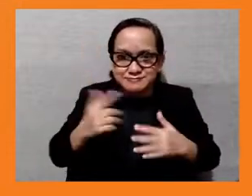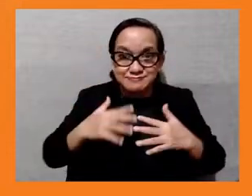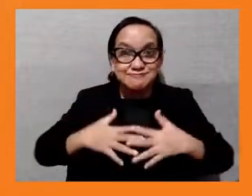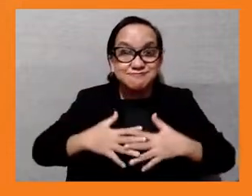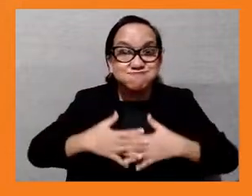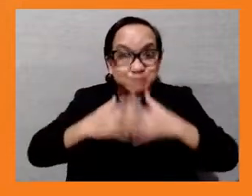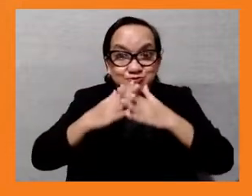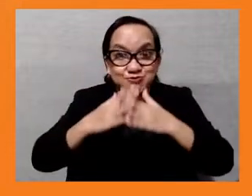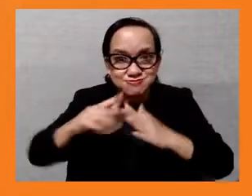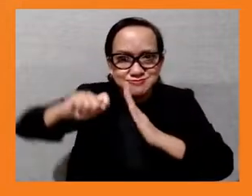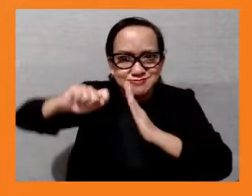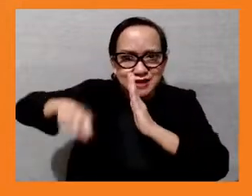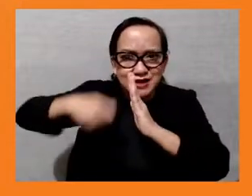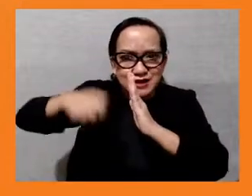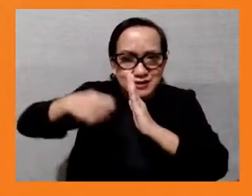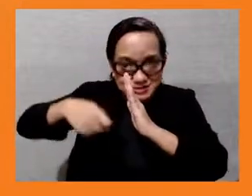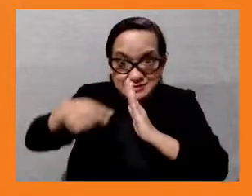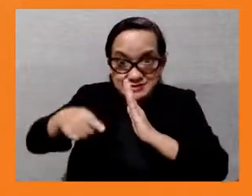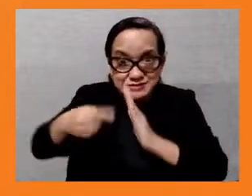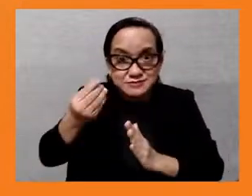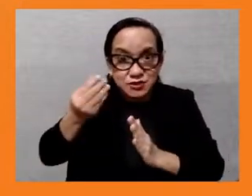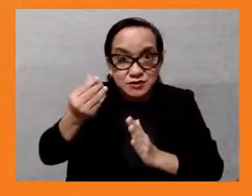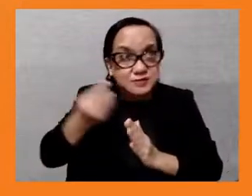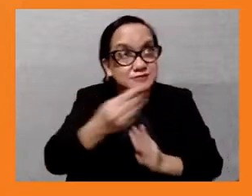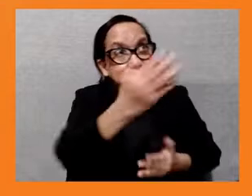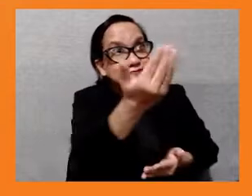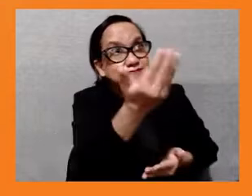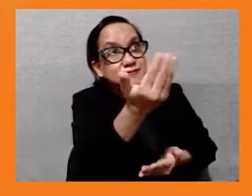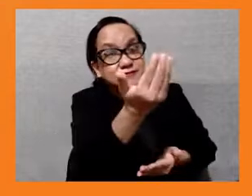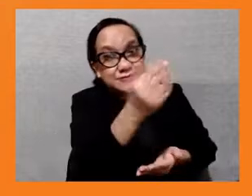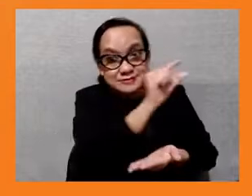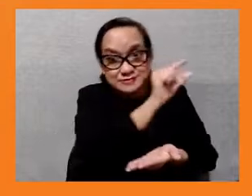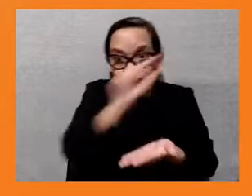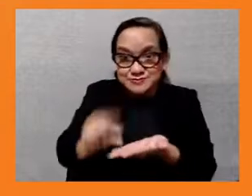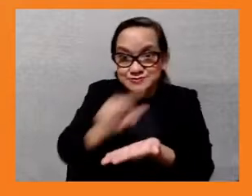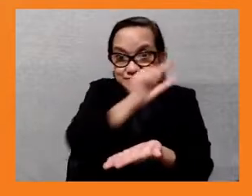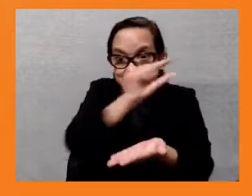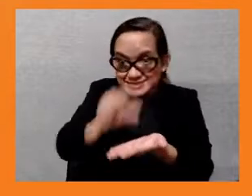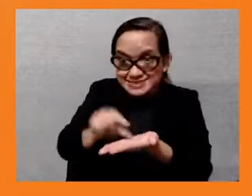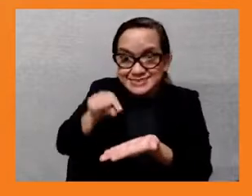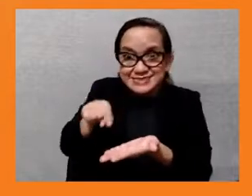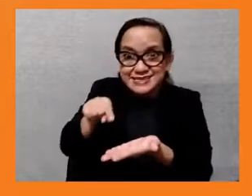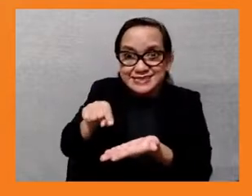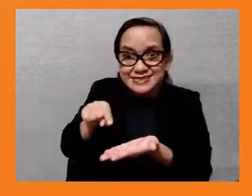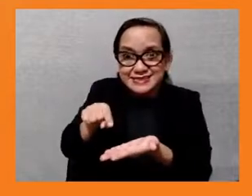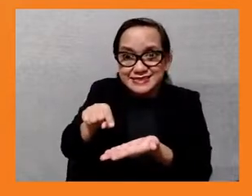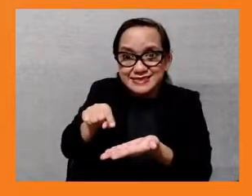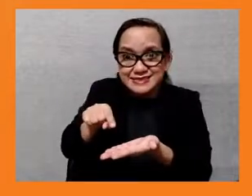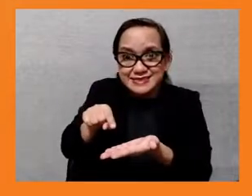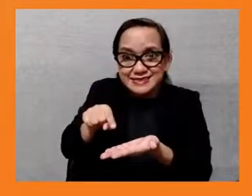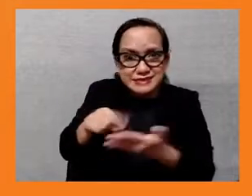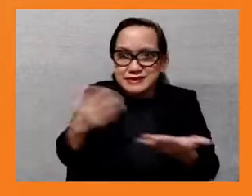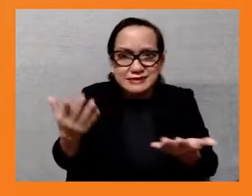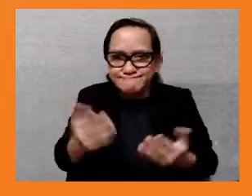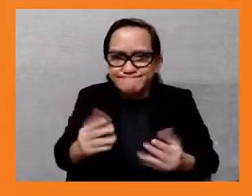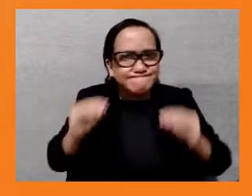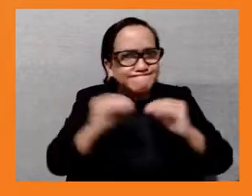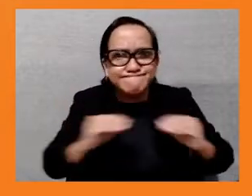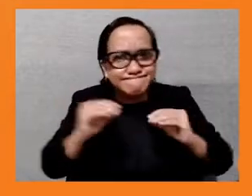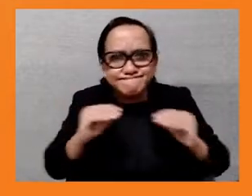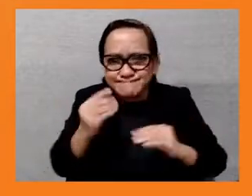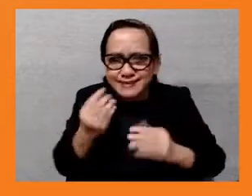working towards the mobilization of additional staffing resources, particularly to strengthen some of the newer areas, like on labor